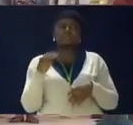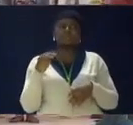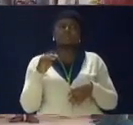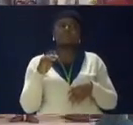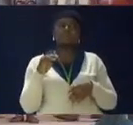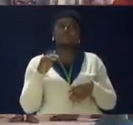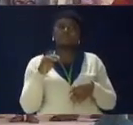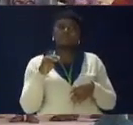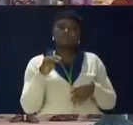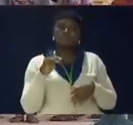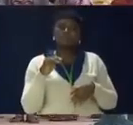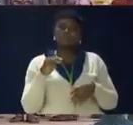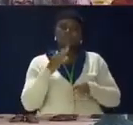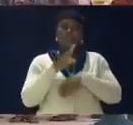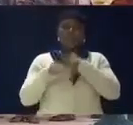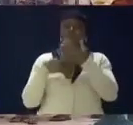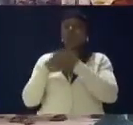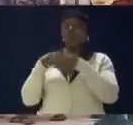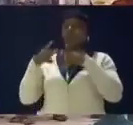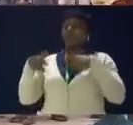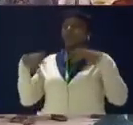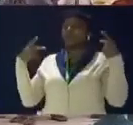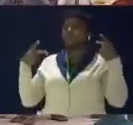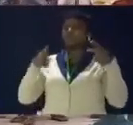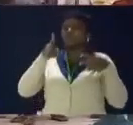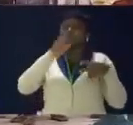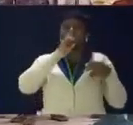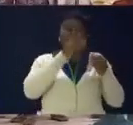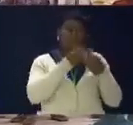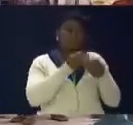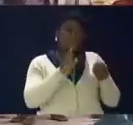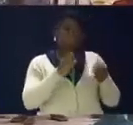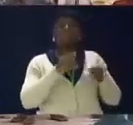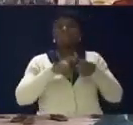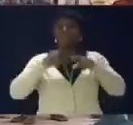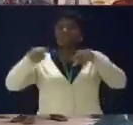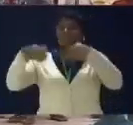all pastors, you are free to go home from here now.